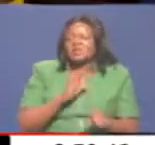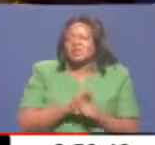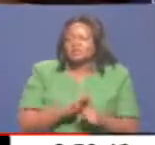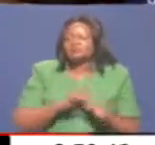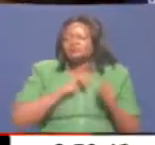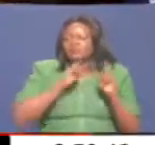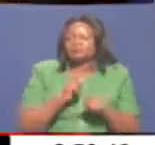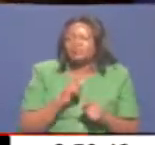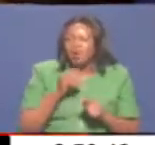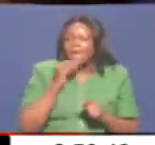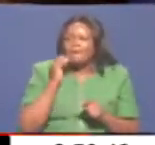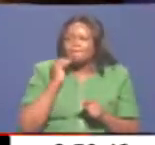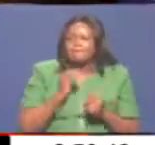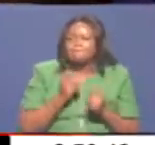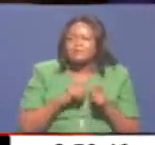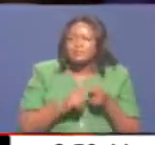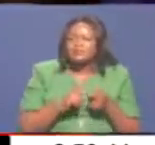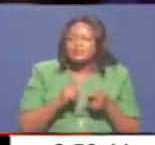nyumbani.